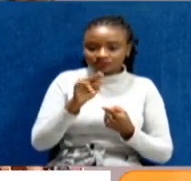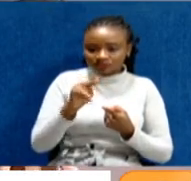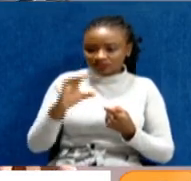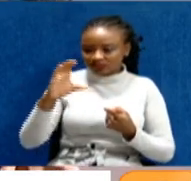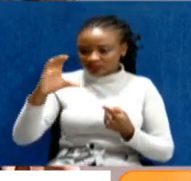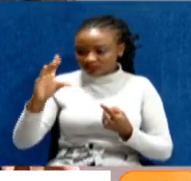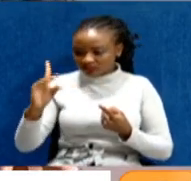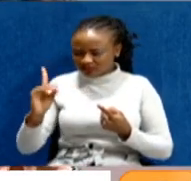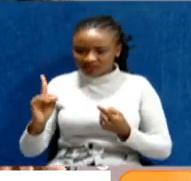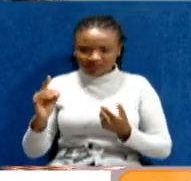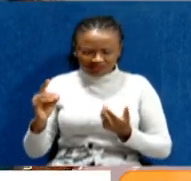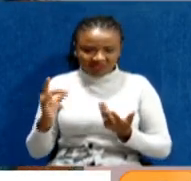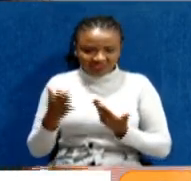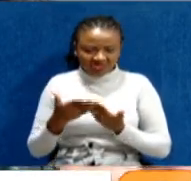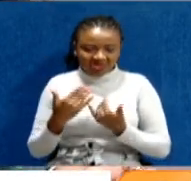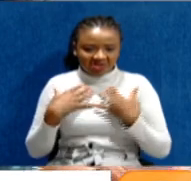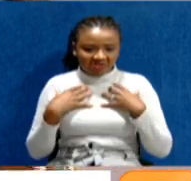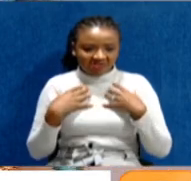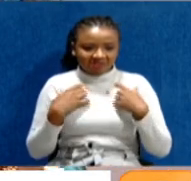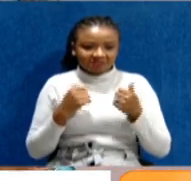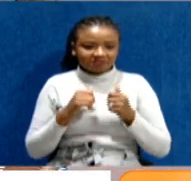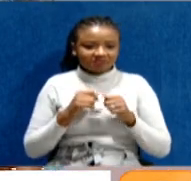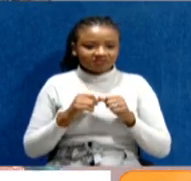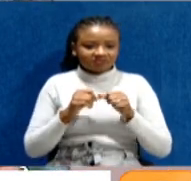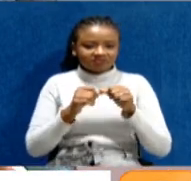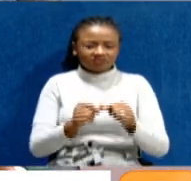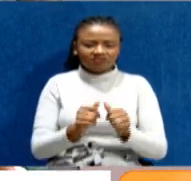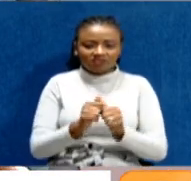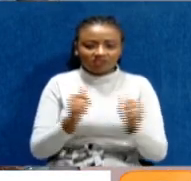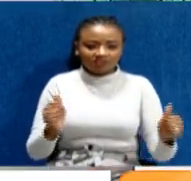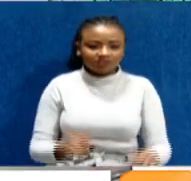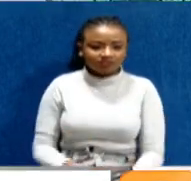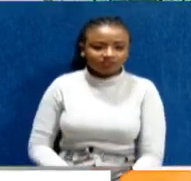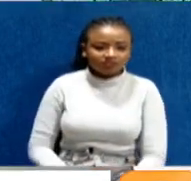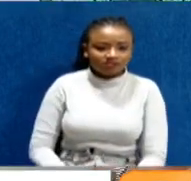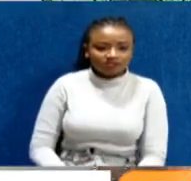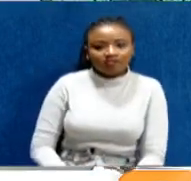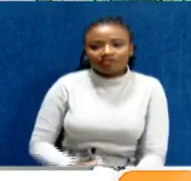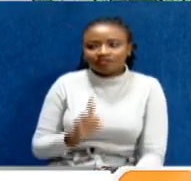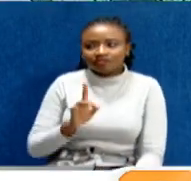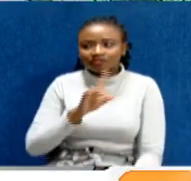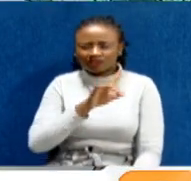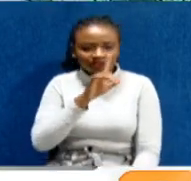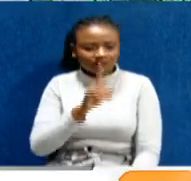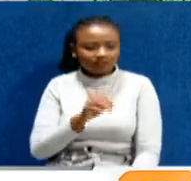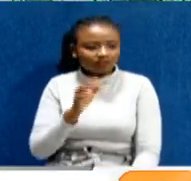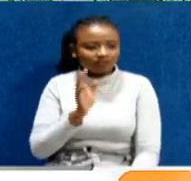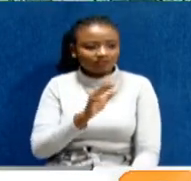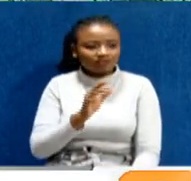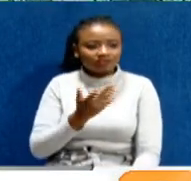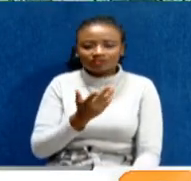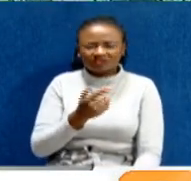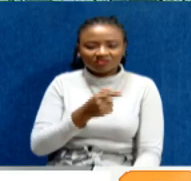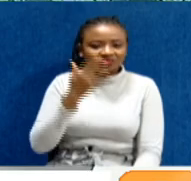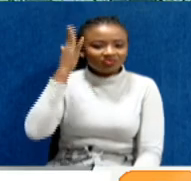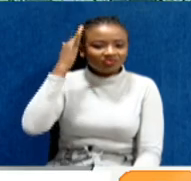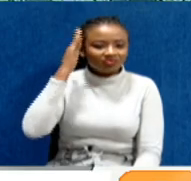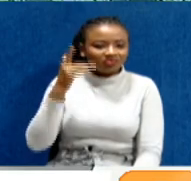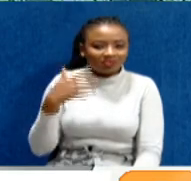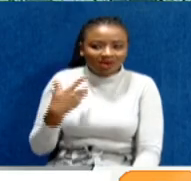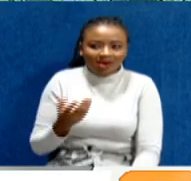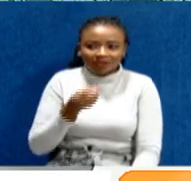in a simple way. Yeah. Without complicating your lifestyle. Okay. But Rosina, the fundamental question here then is, how do you know you're buying